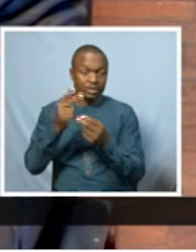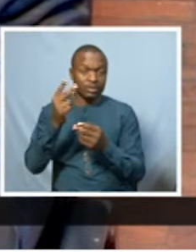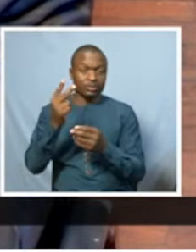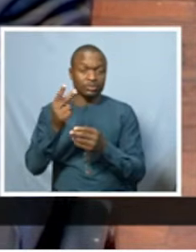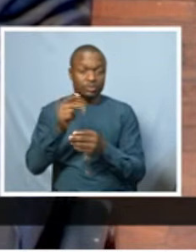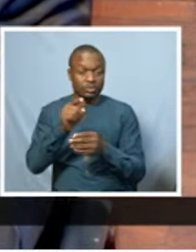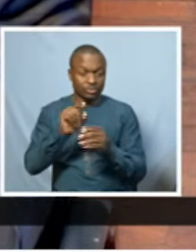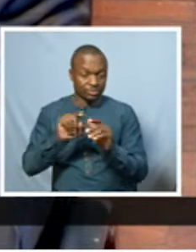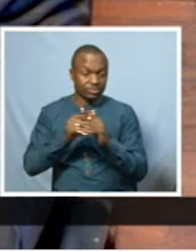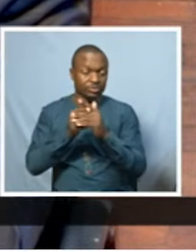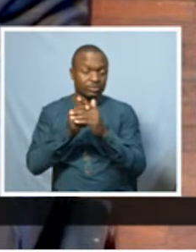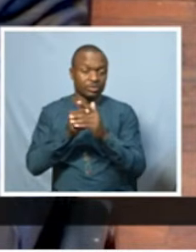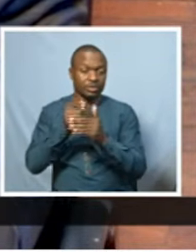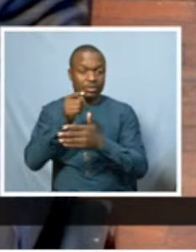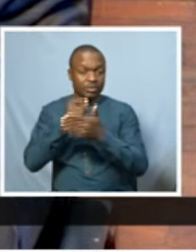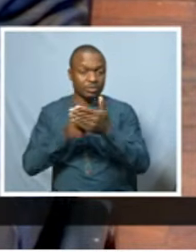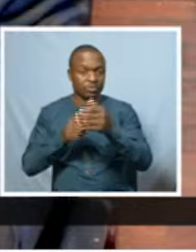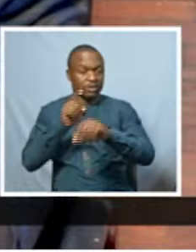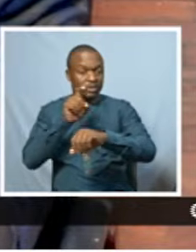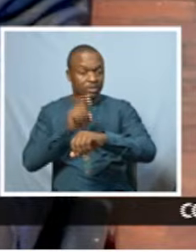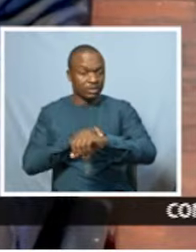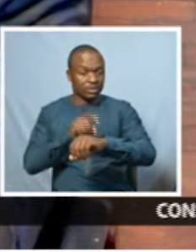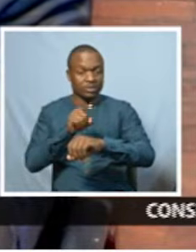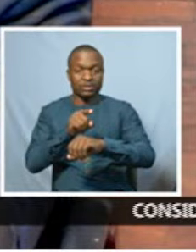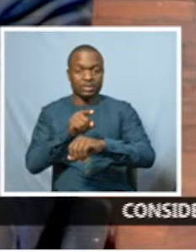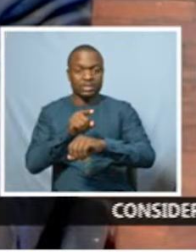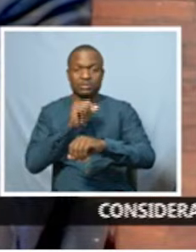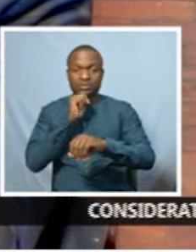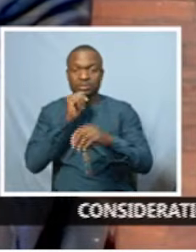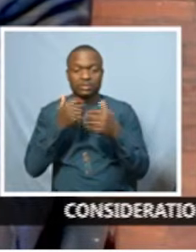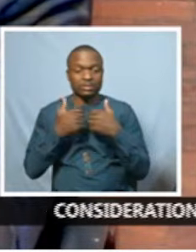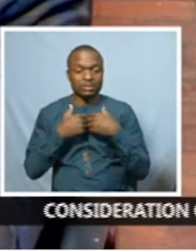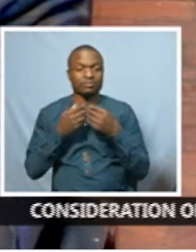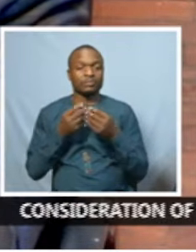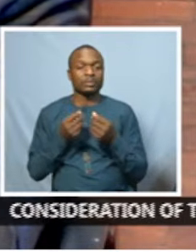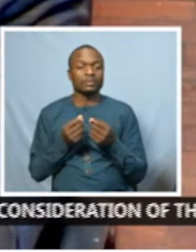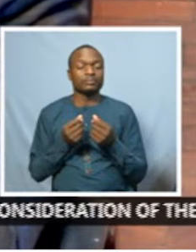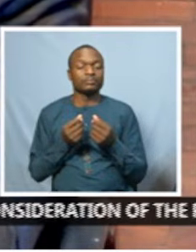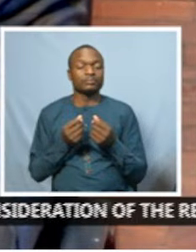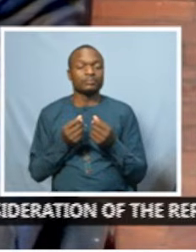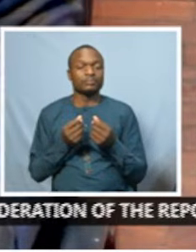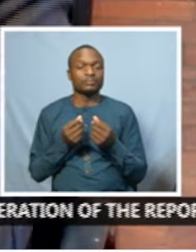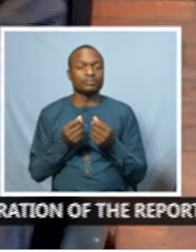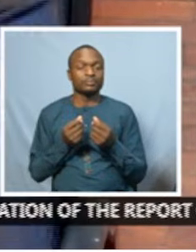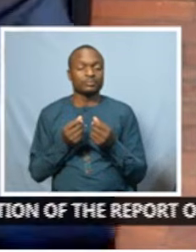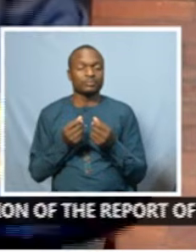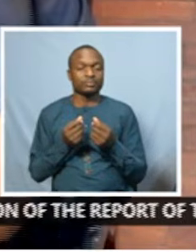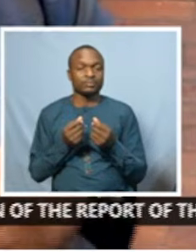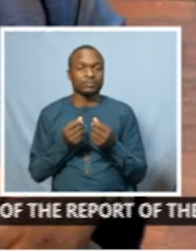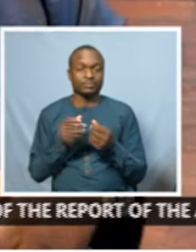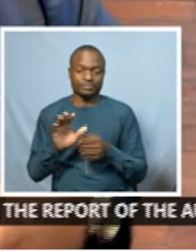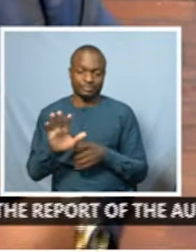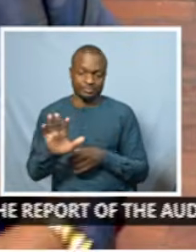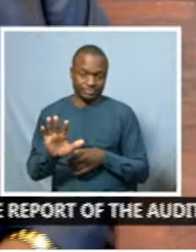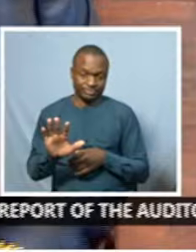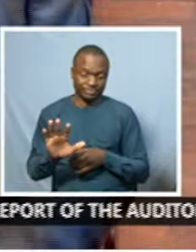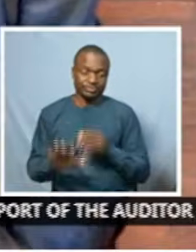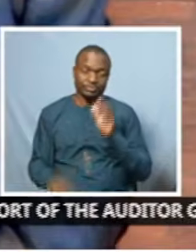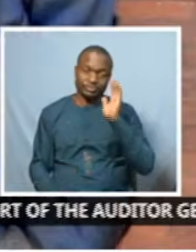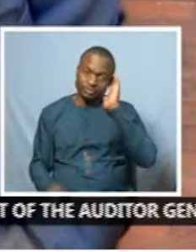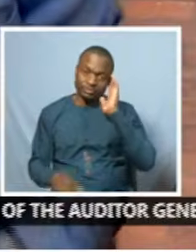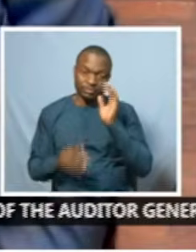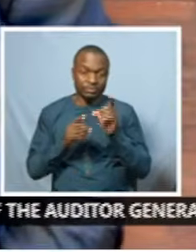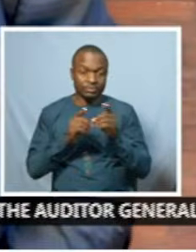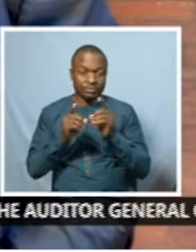started it. At what point did it lack funding? Yes, just end there.